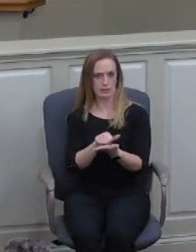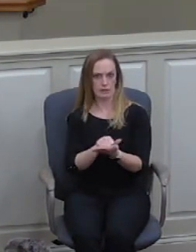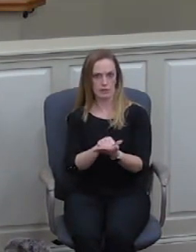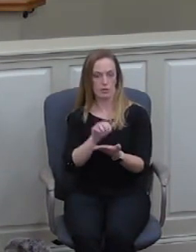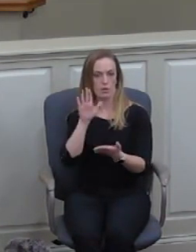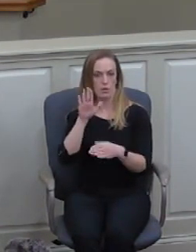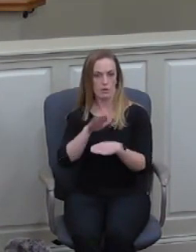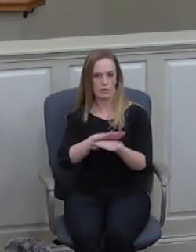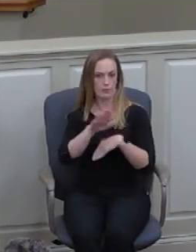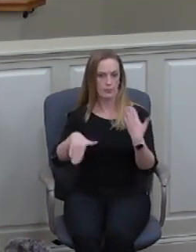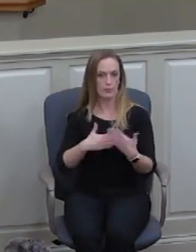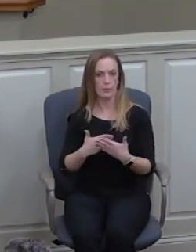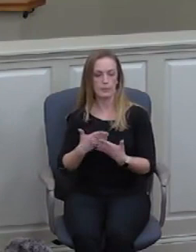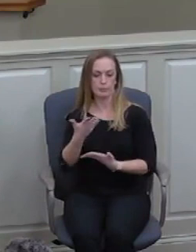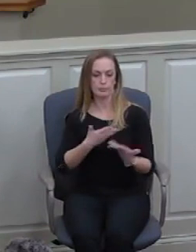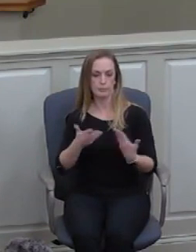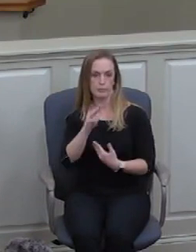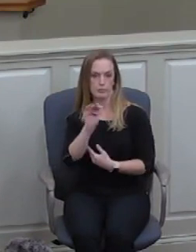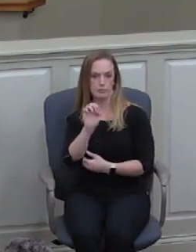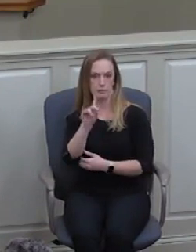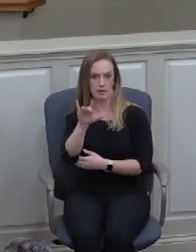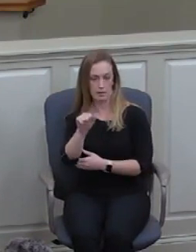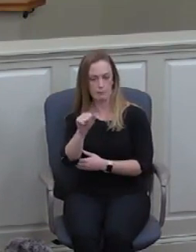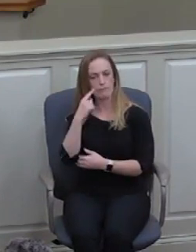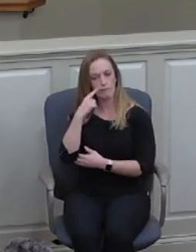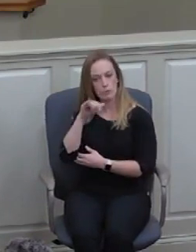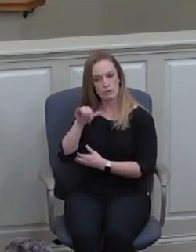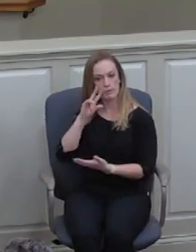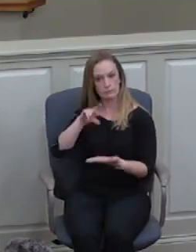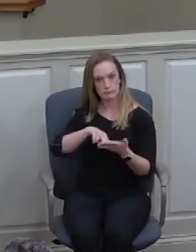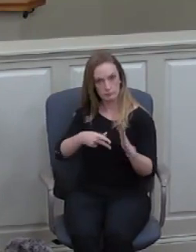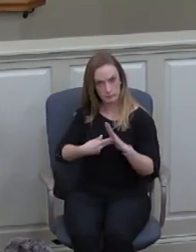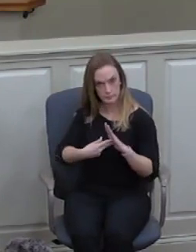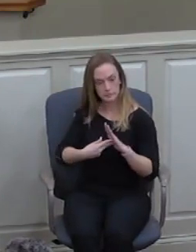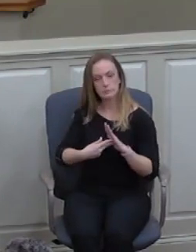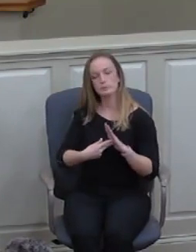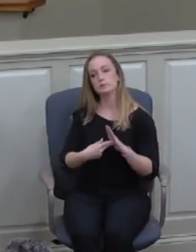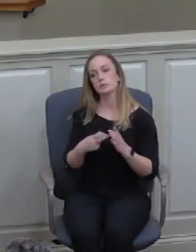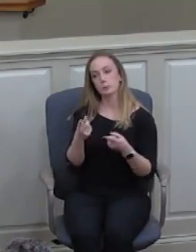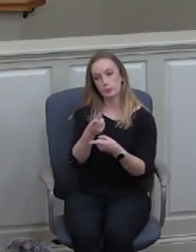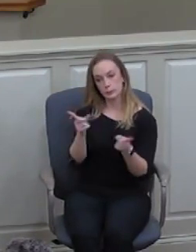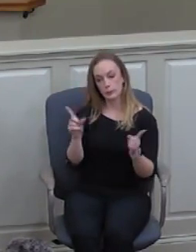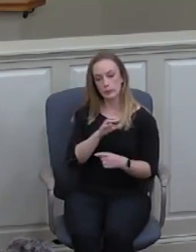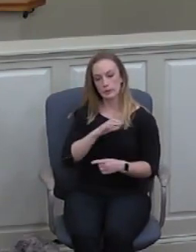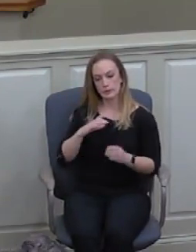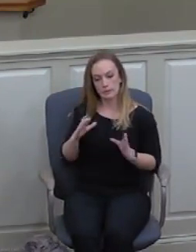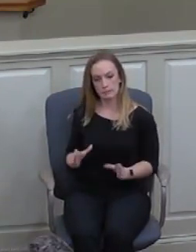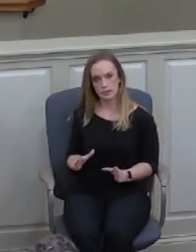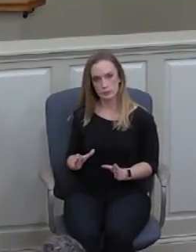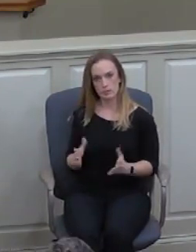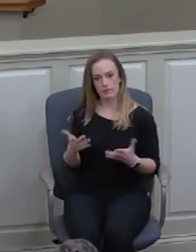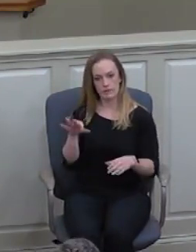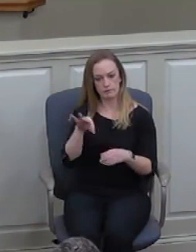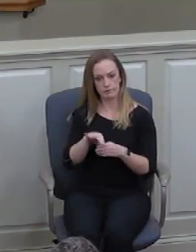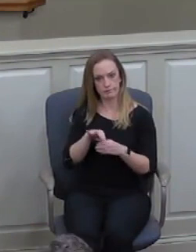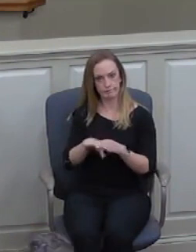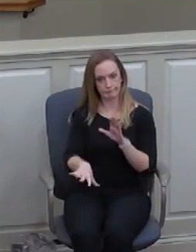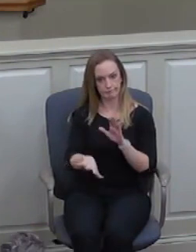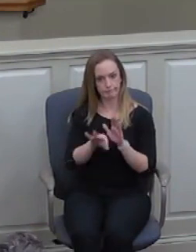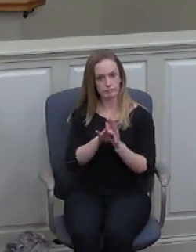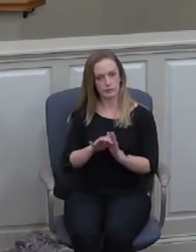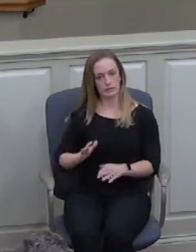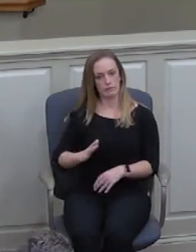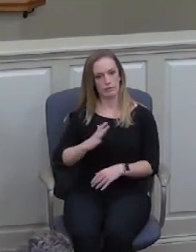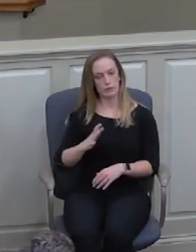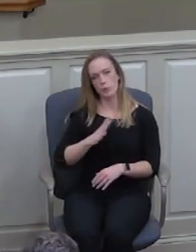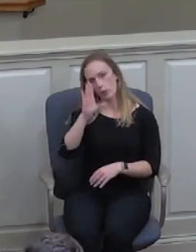media just for that purpose. You, as commissioners, elected officials, may have gotten comments. I